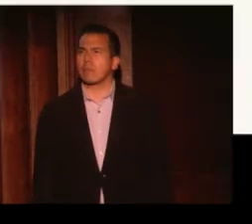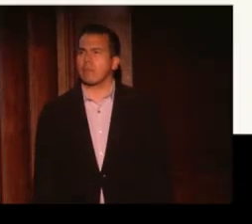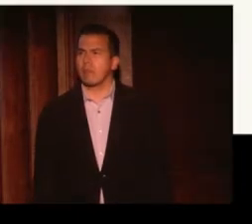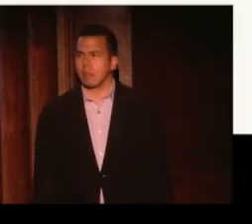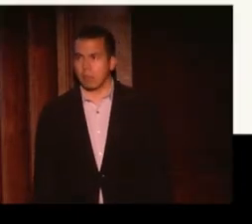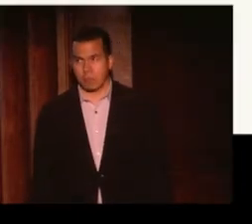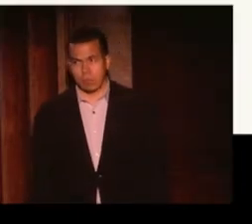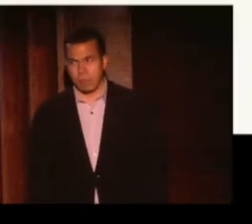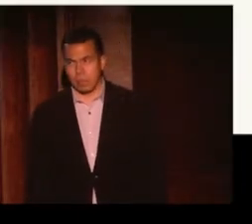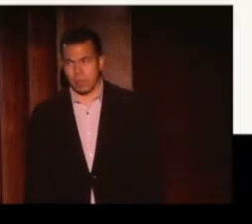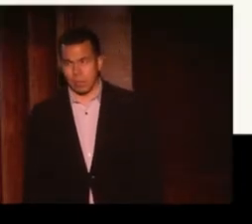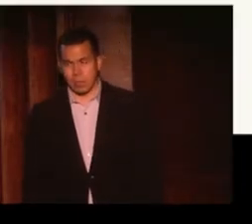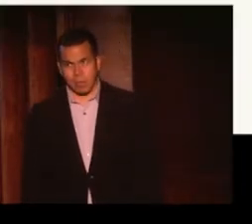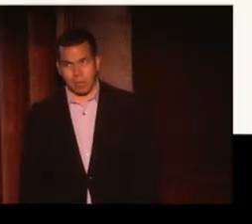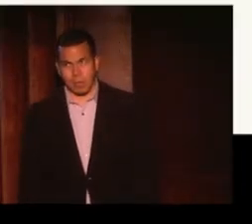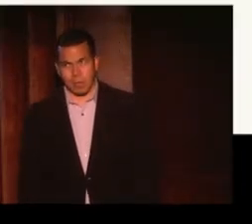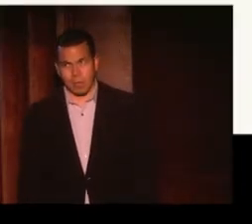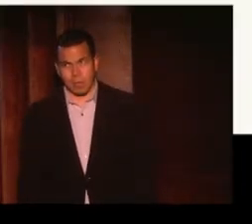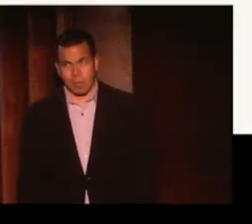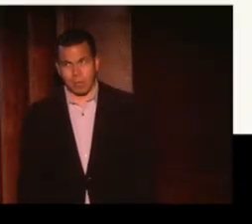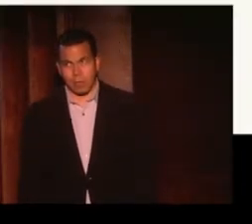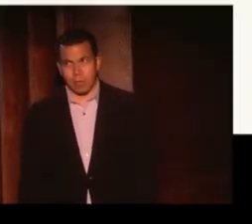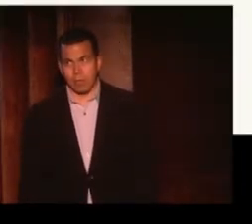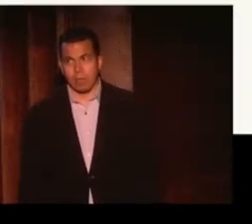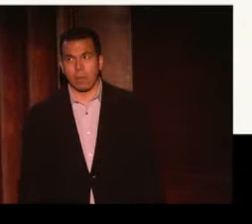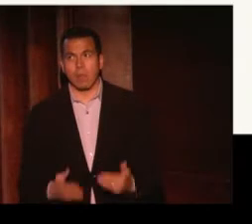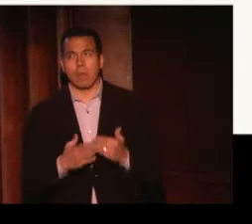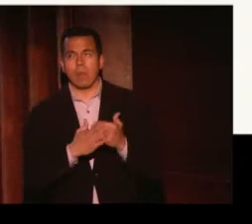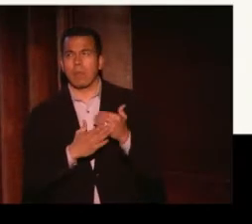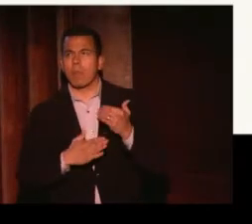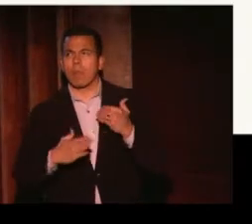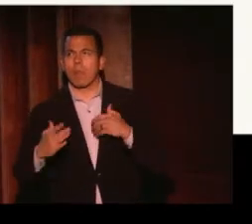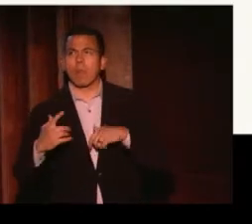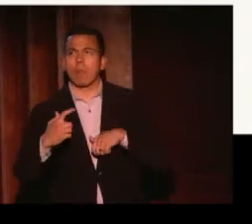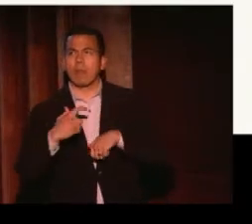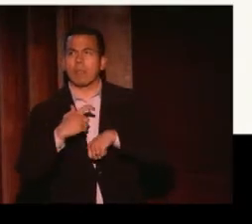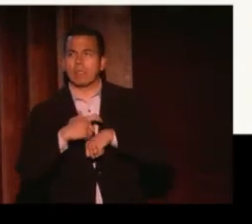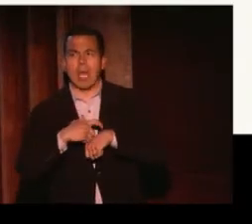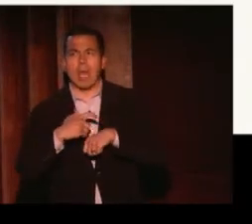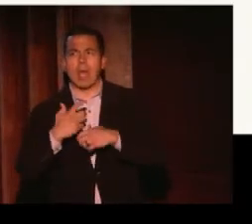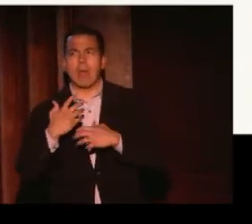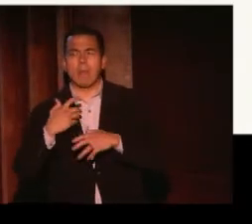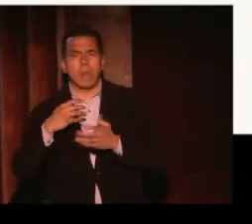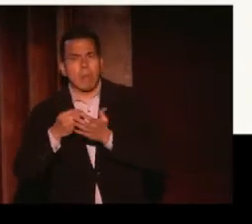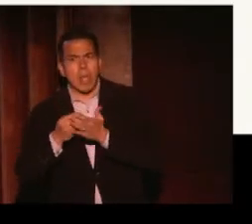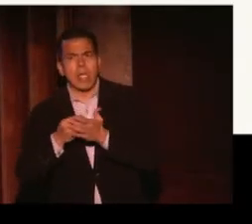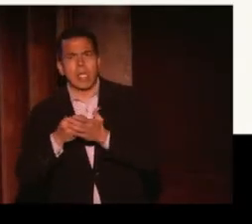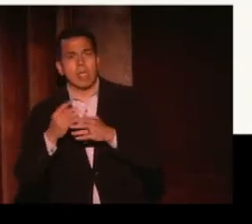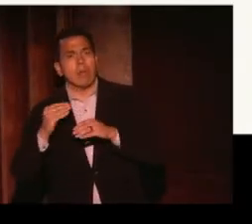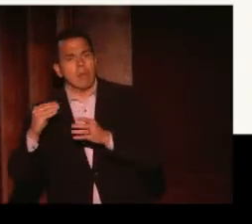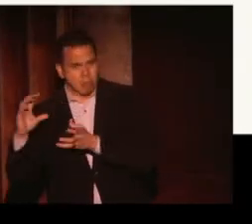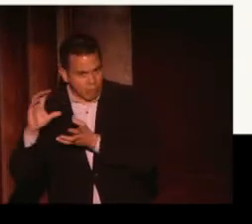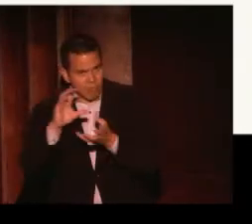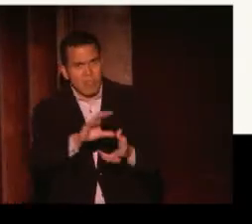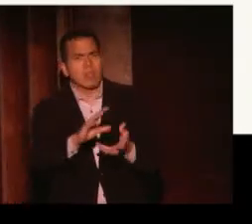What I would like to see is that we invest in time and thought and money to make a difference.